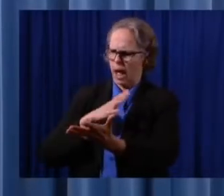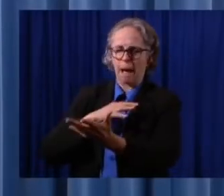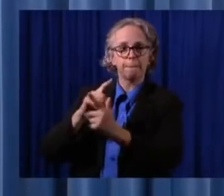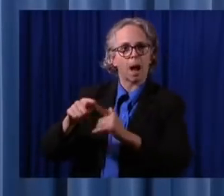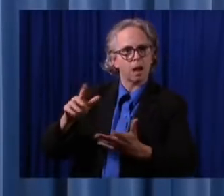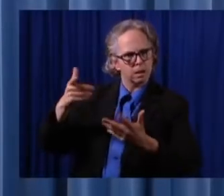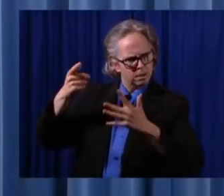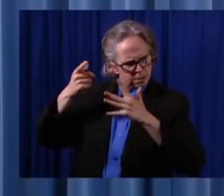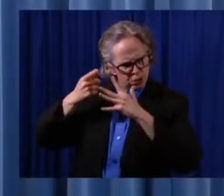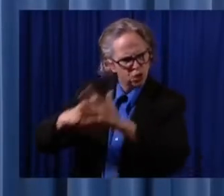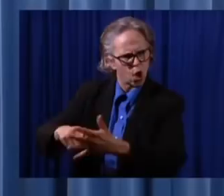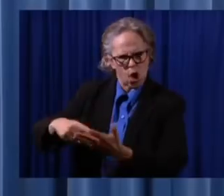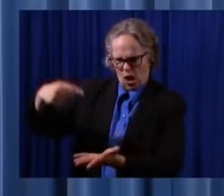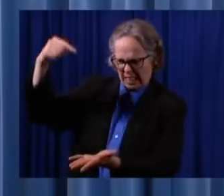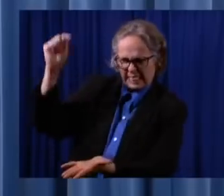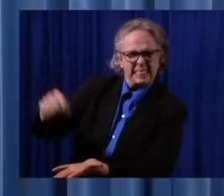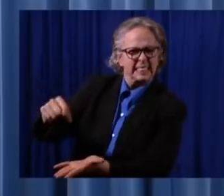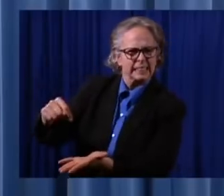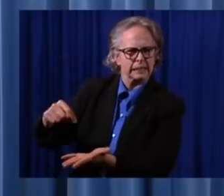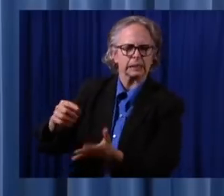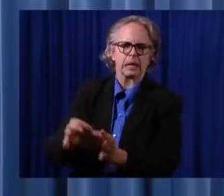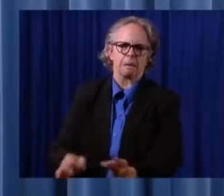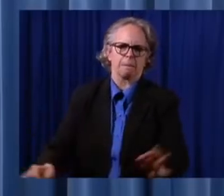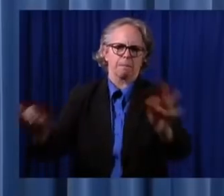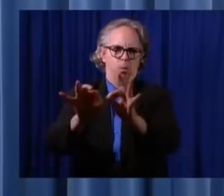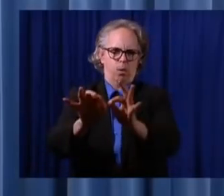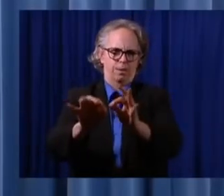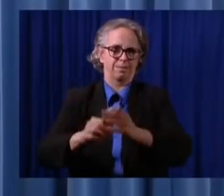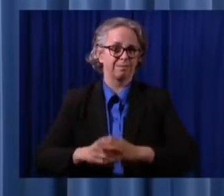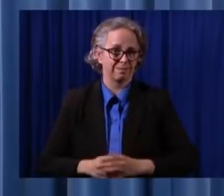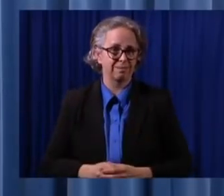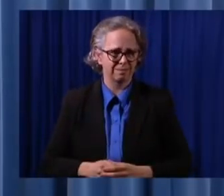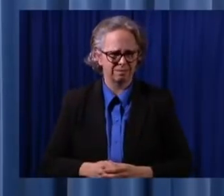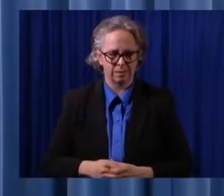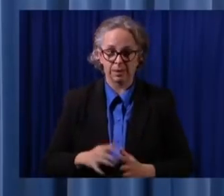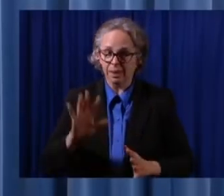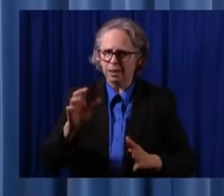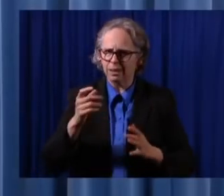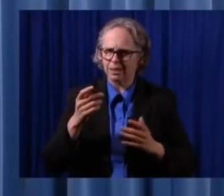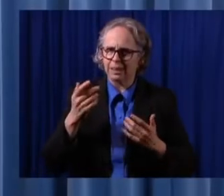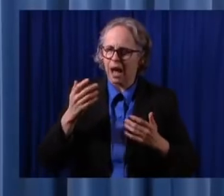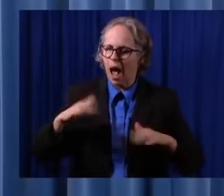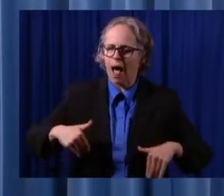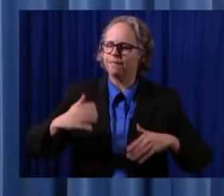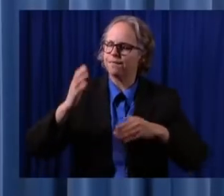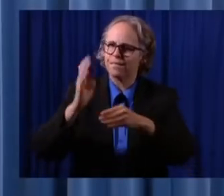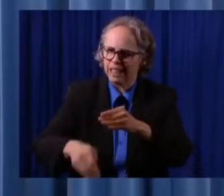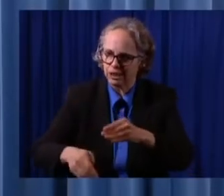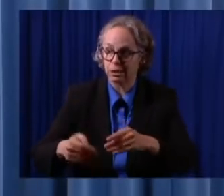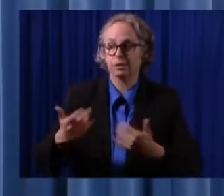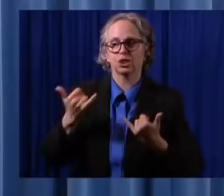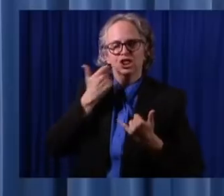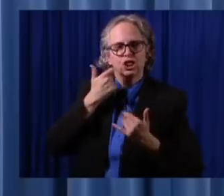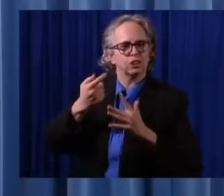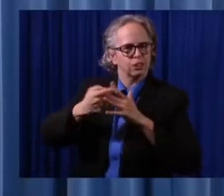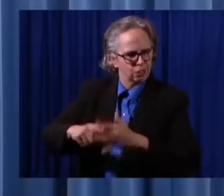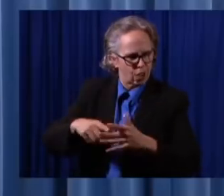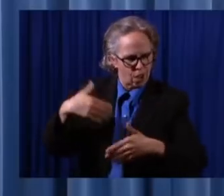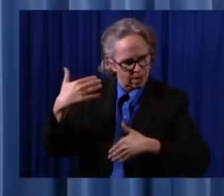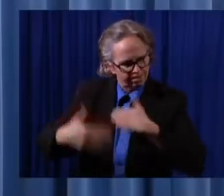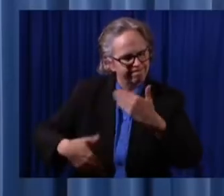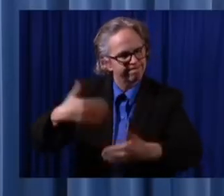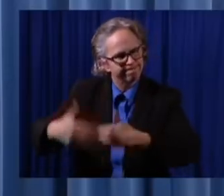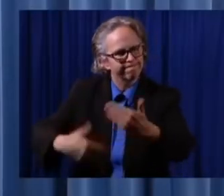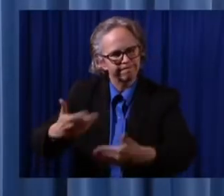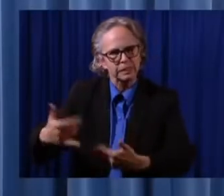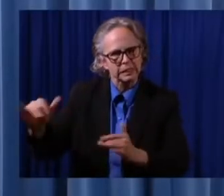is important. And so we've started that discussion, and we're going to continue that discussion. As far as